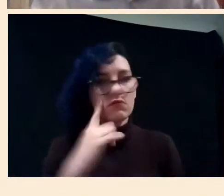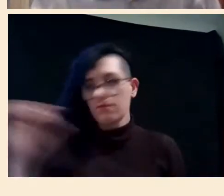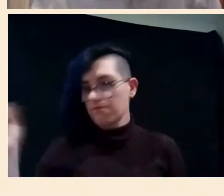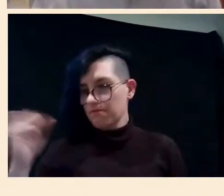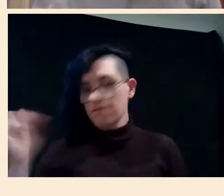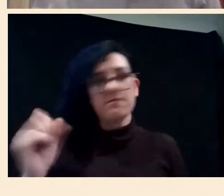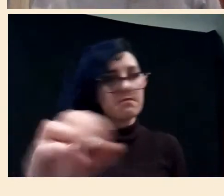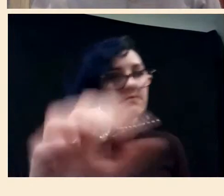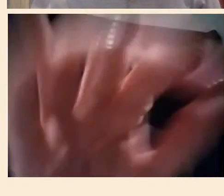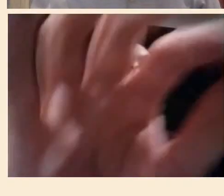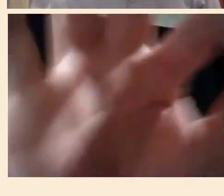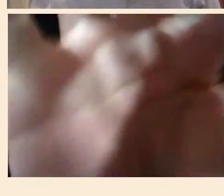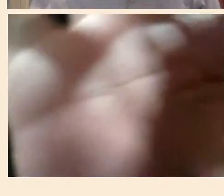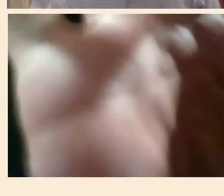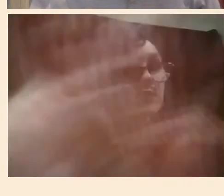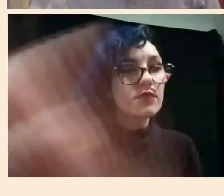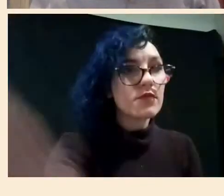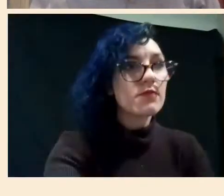right.